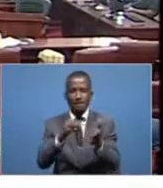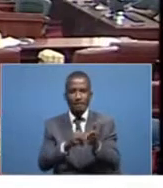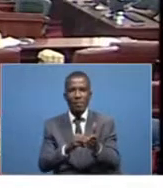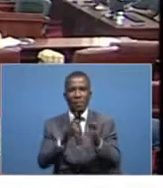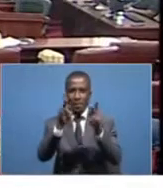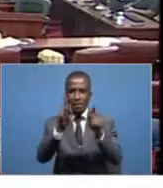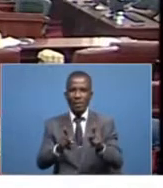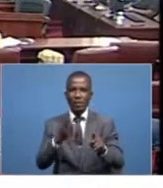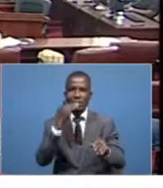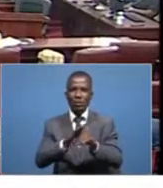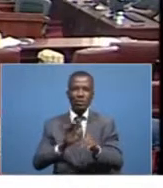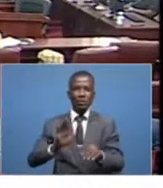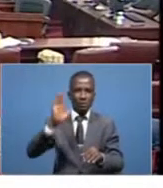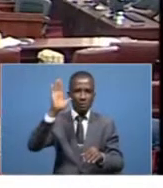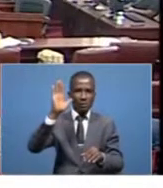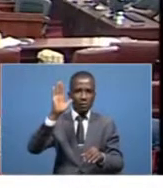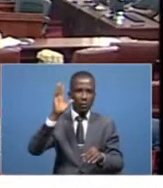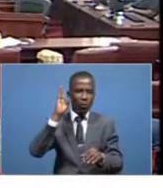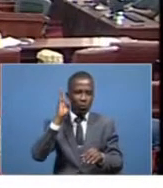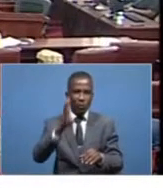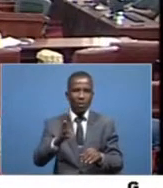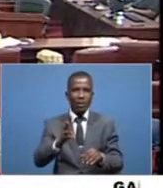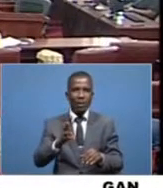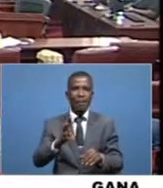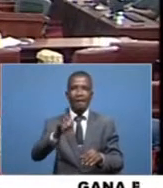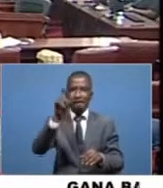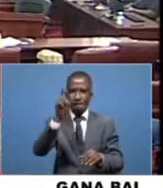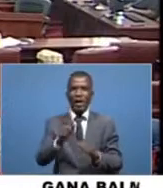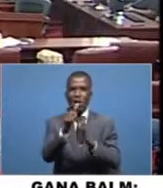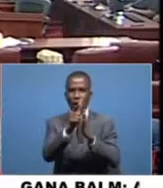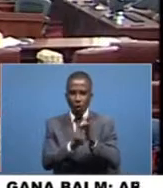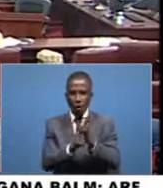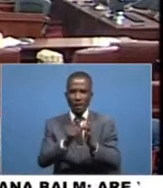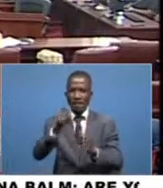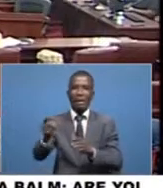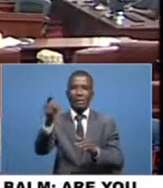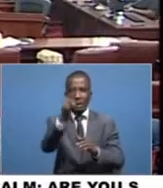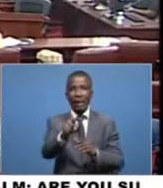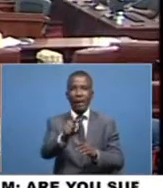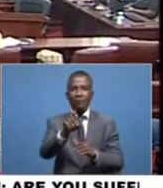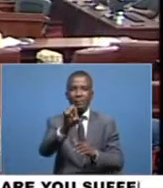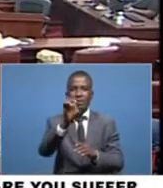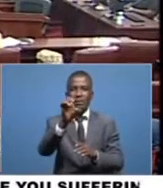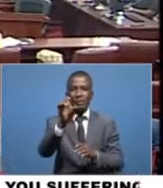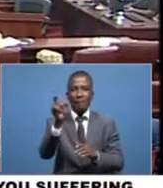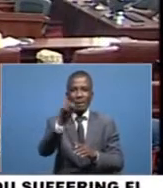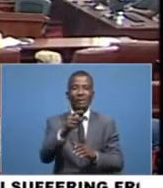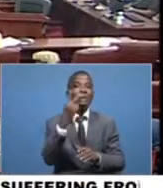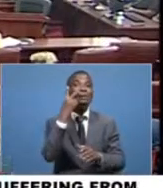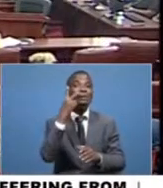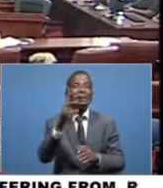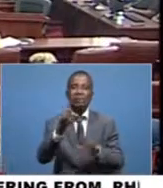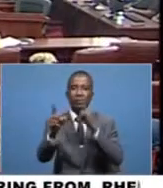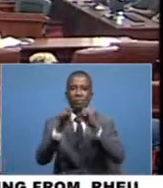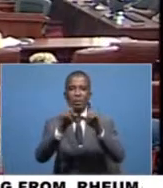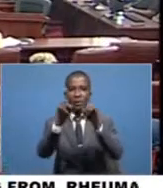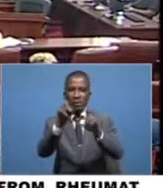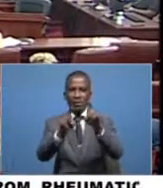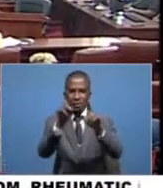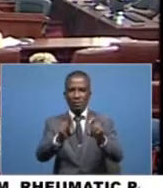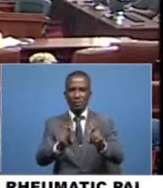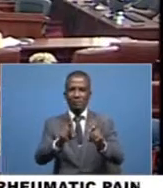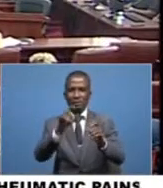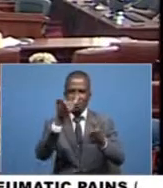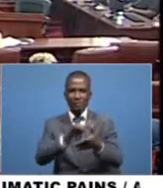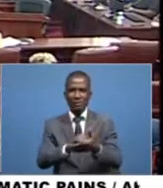party files and serves a witness statement, that party mandatorily has to mount the witness box and adduce evidence at the trial. This position